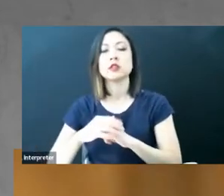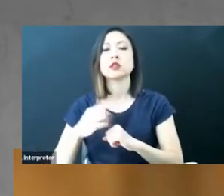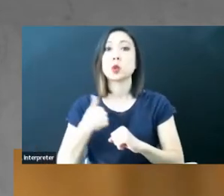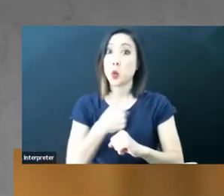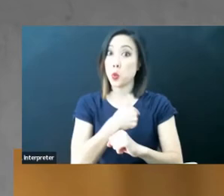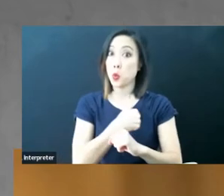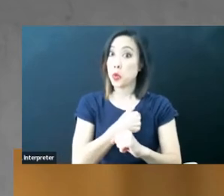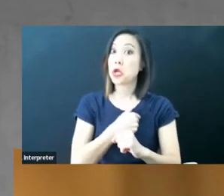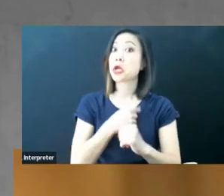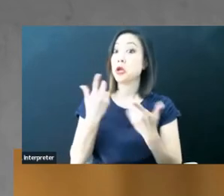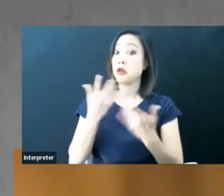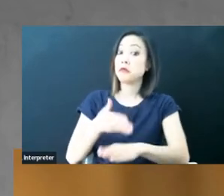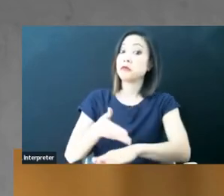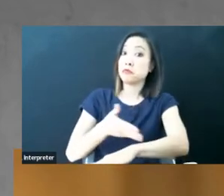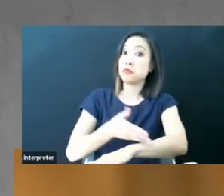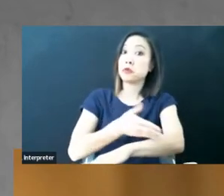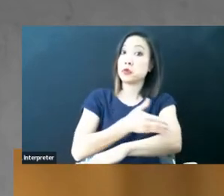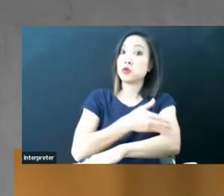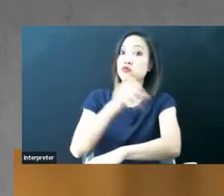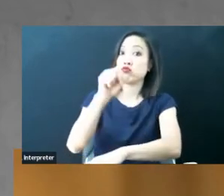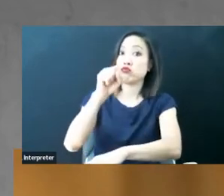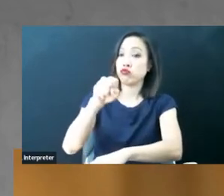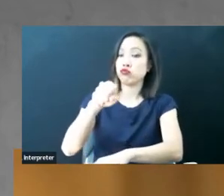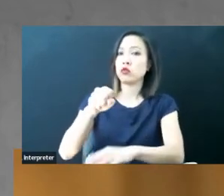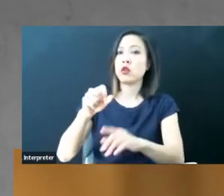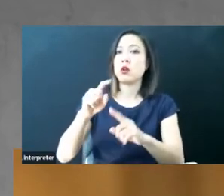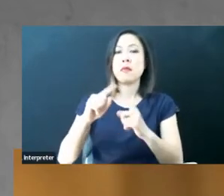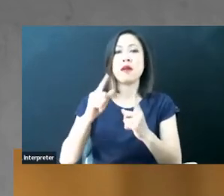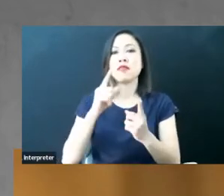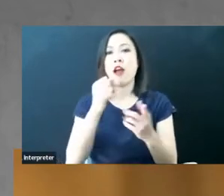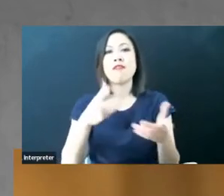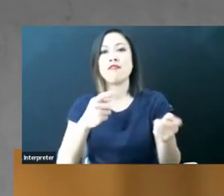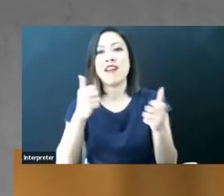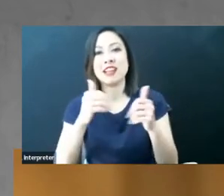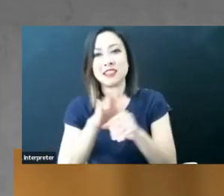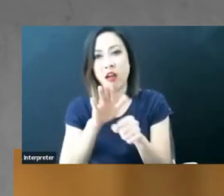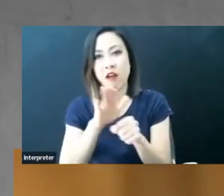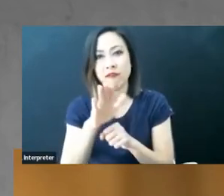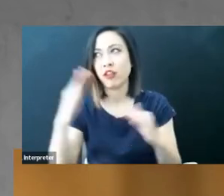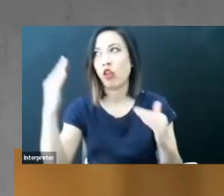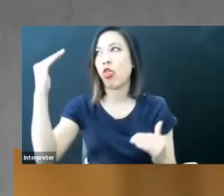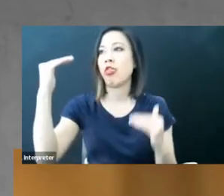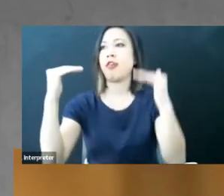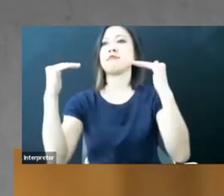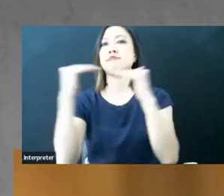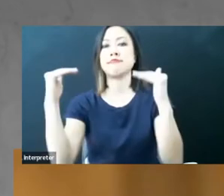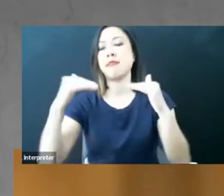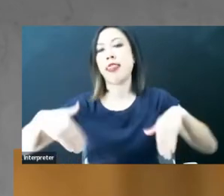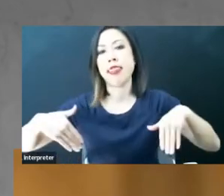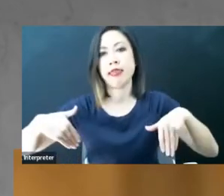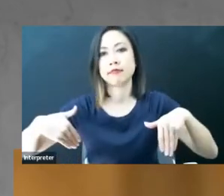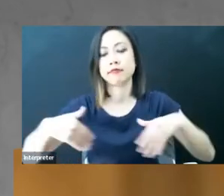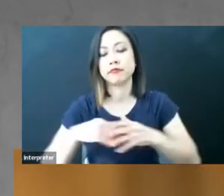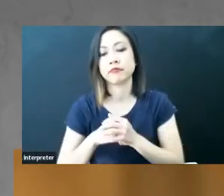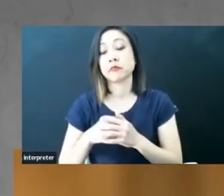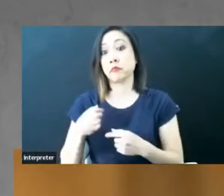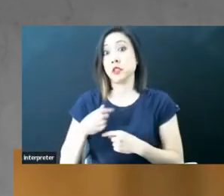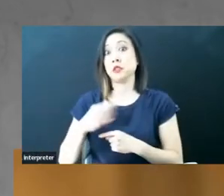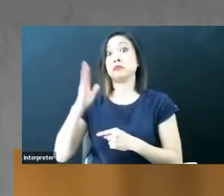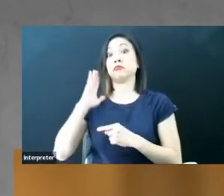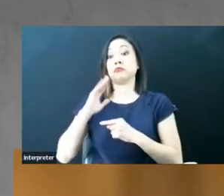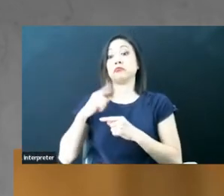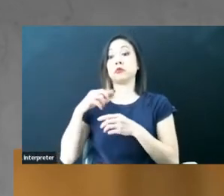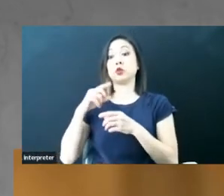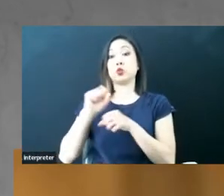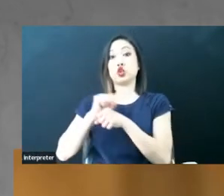progress. It's just not at a fast enough pace, no question about it. I would say when I was at Morgan Stanley, one of the most important